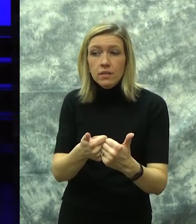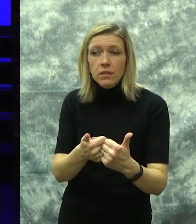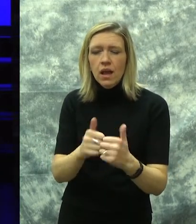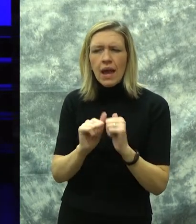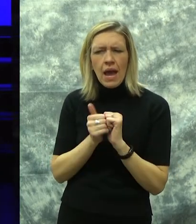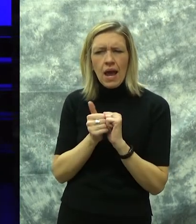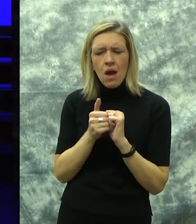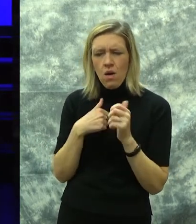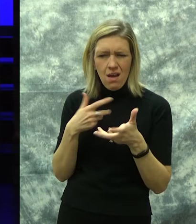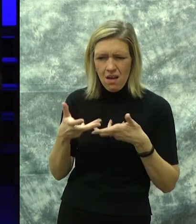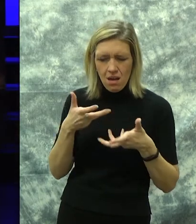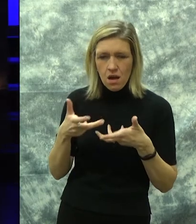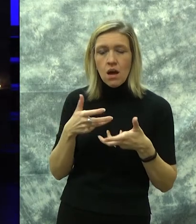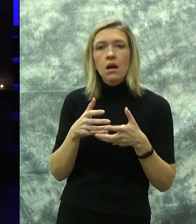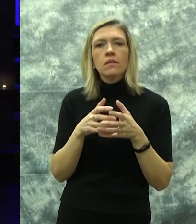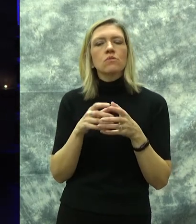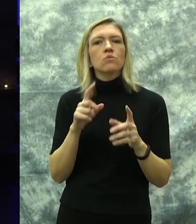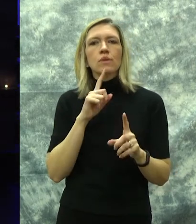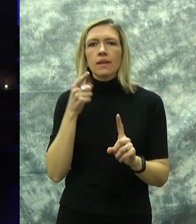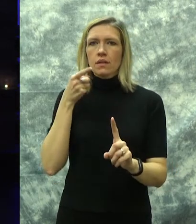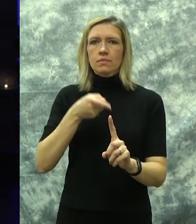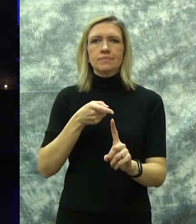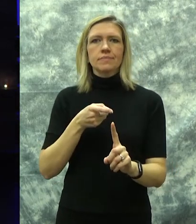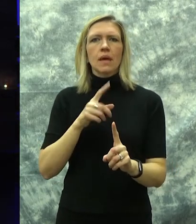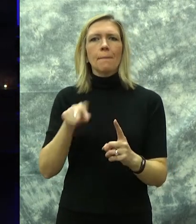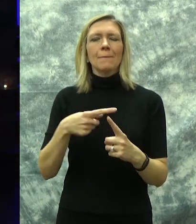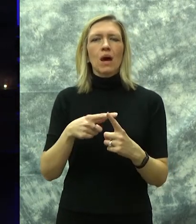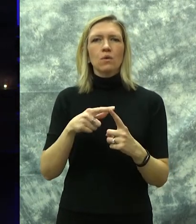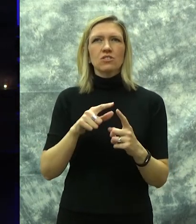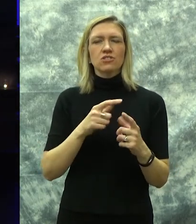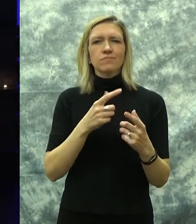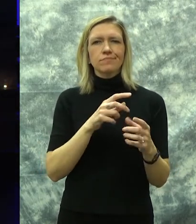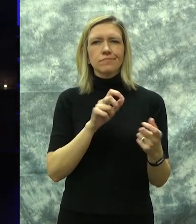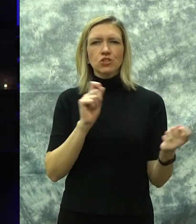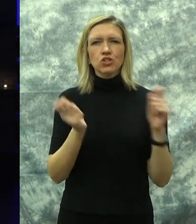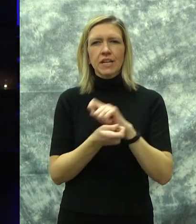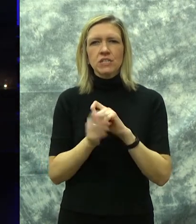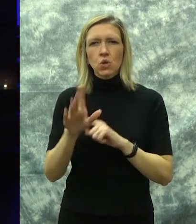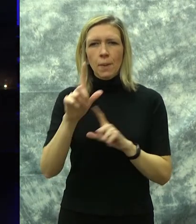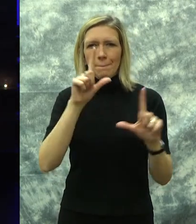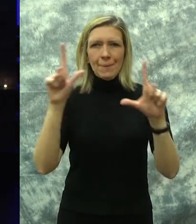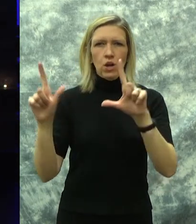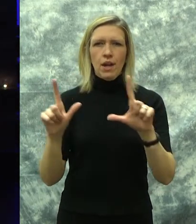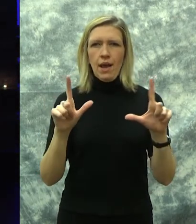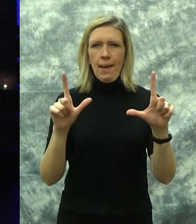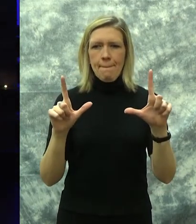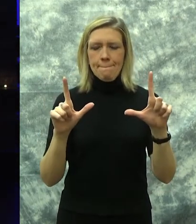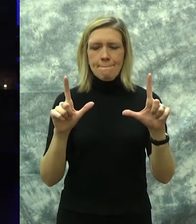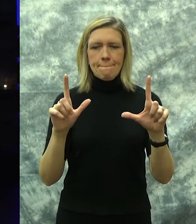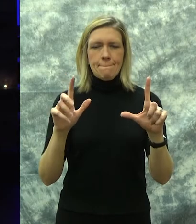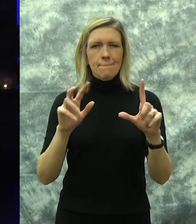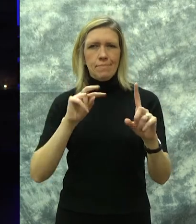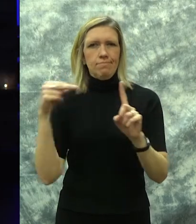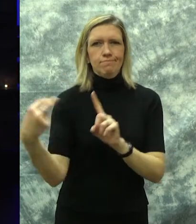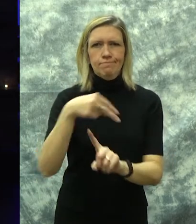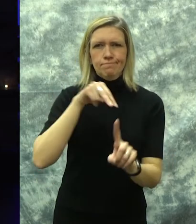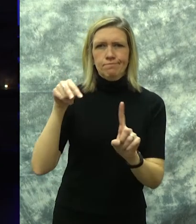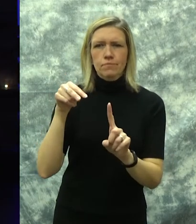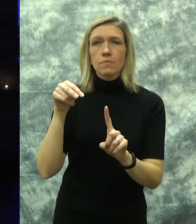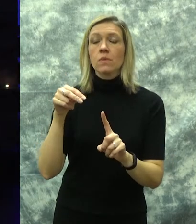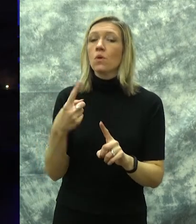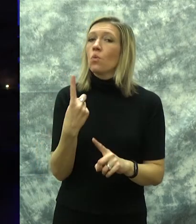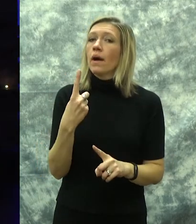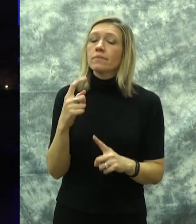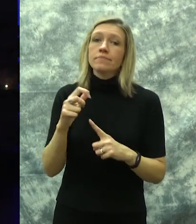about paradigm shifting. And this is something that I love about our teaching and have said many times that I think one of the greatest things that this teaching has